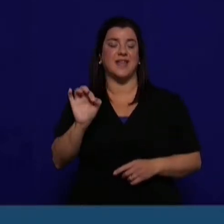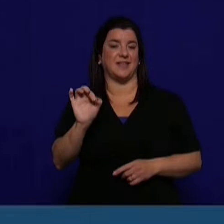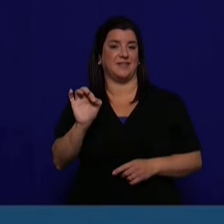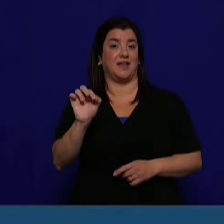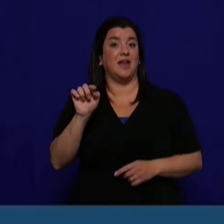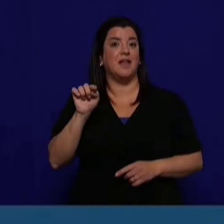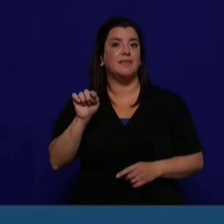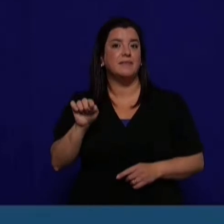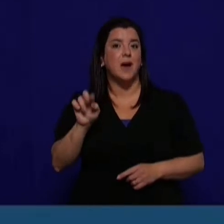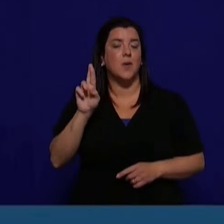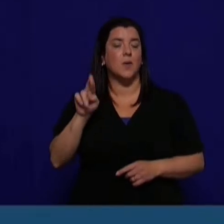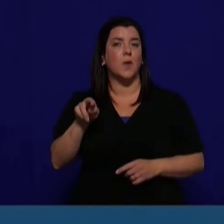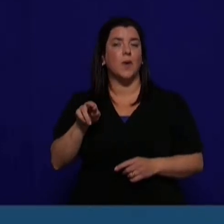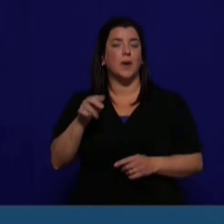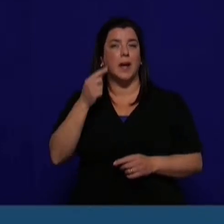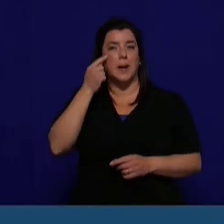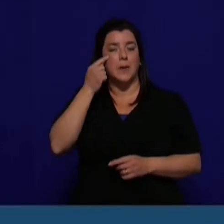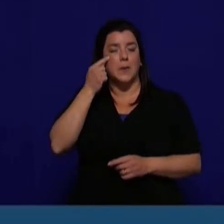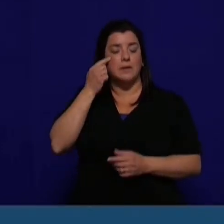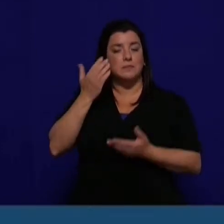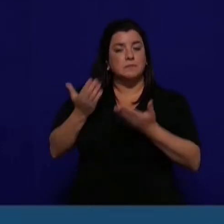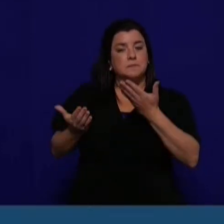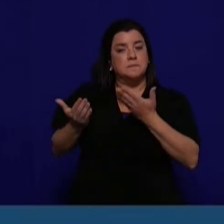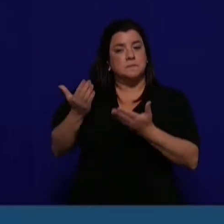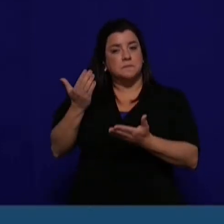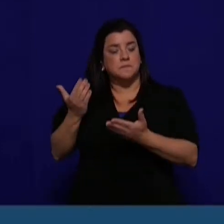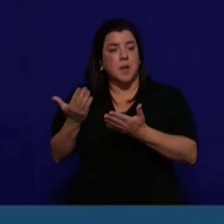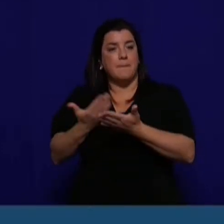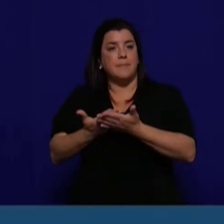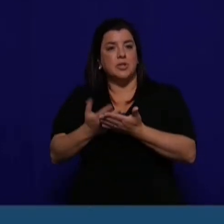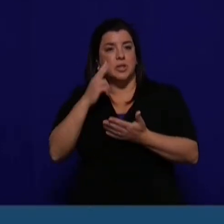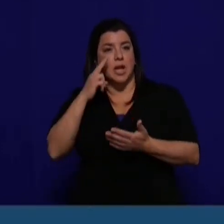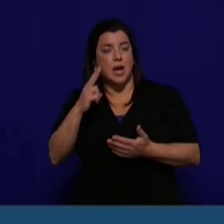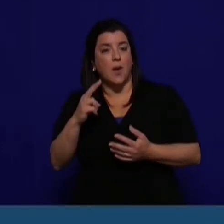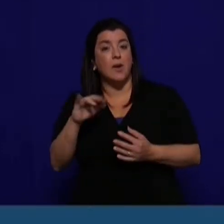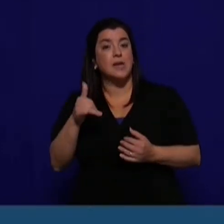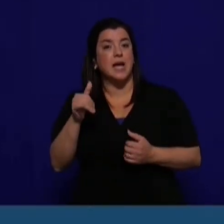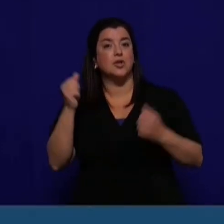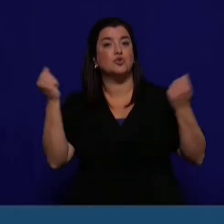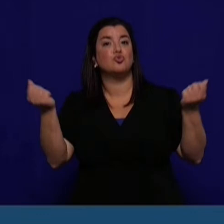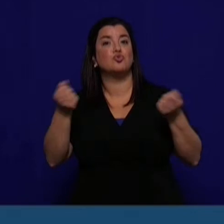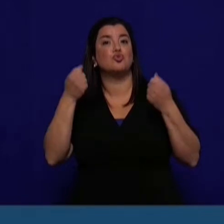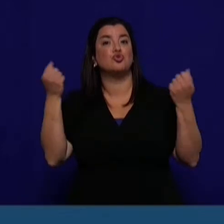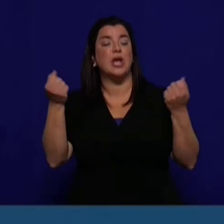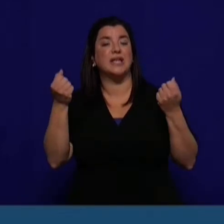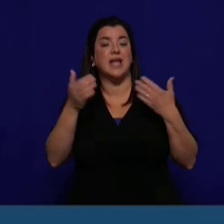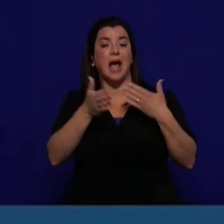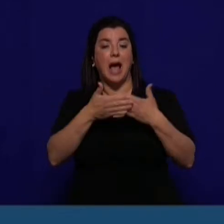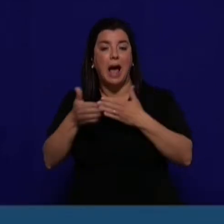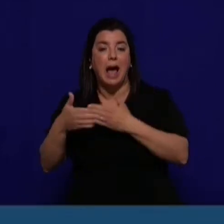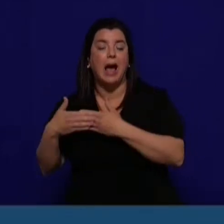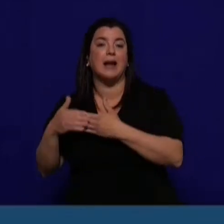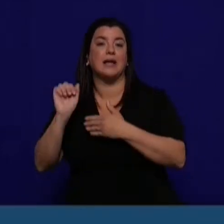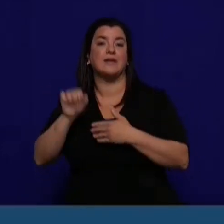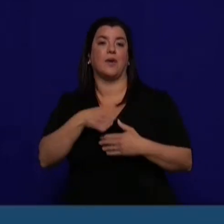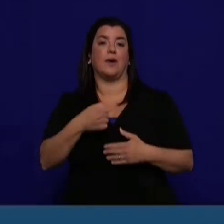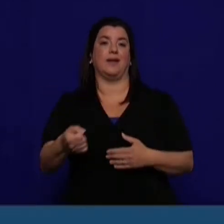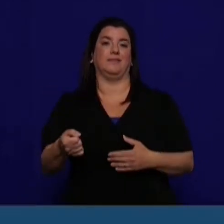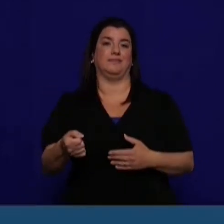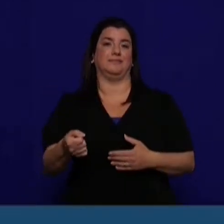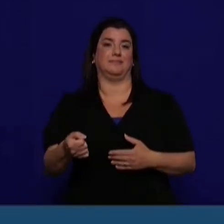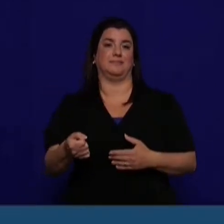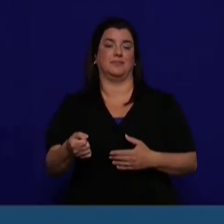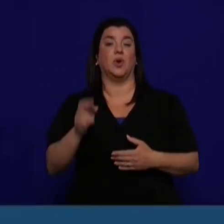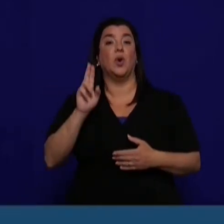aħna biex aħna nimmeġerjaw l-impatt tal-rilax tal-mitigation measures li għandna fil-post. U anka